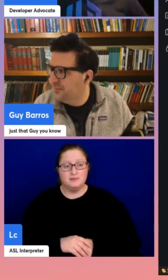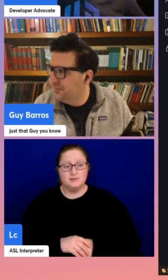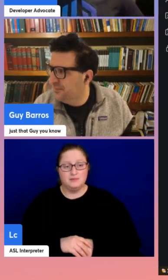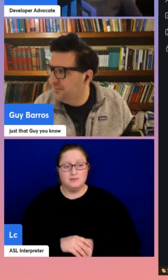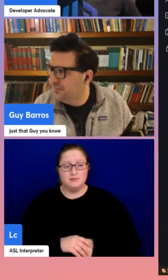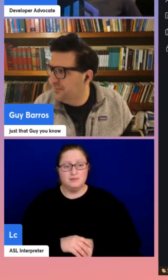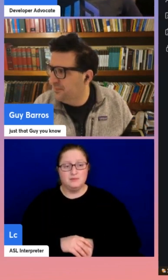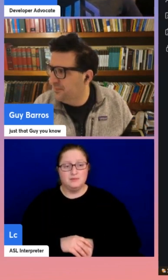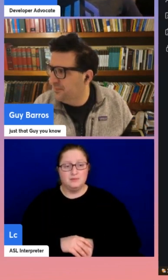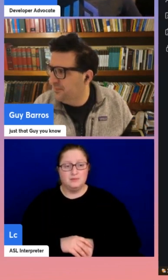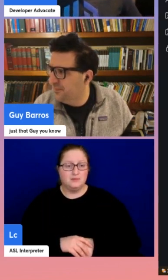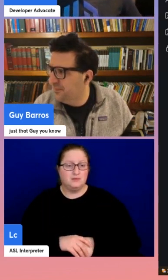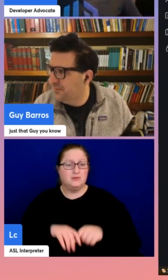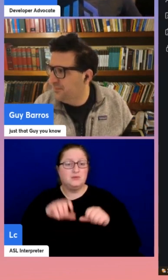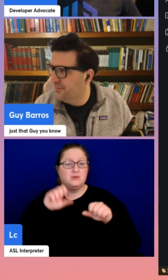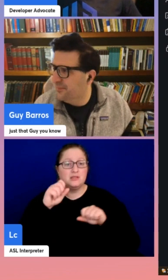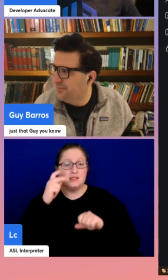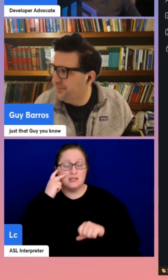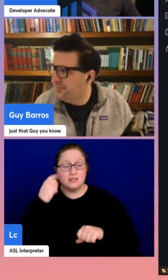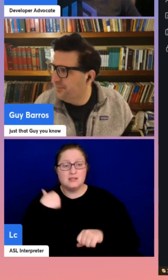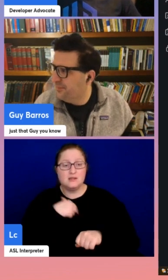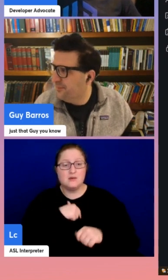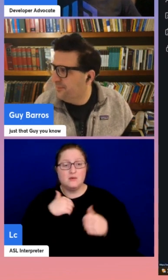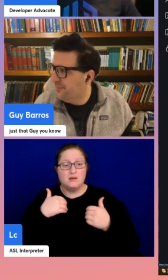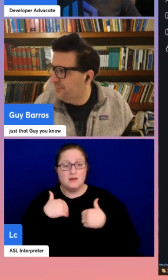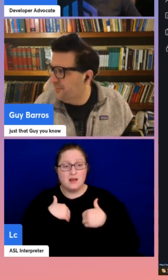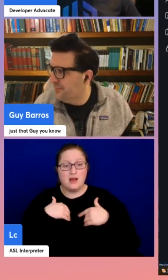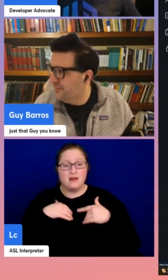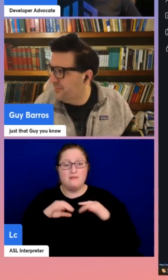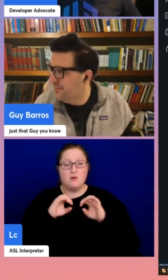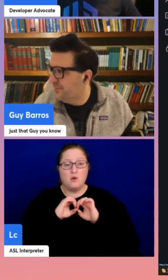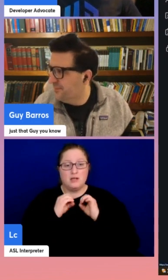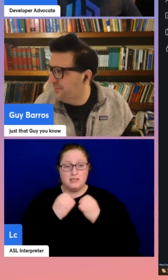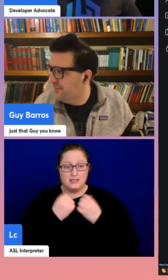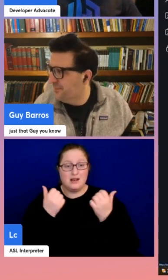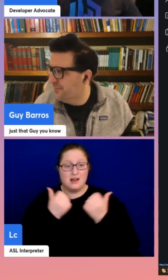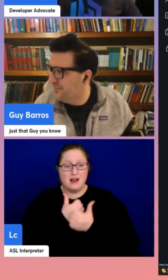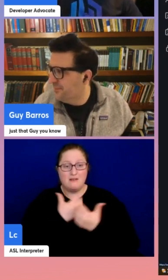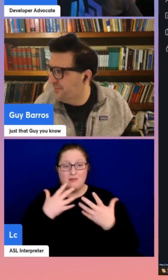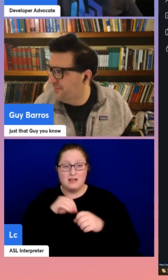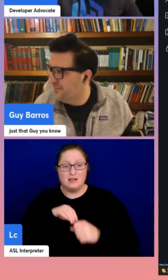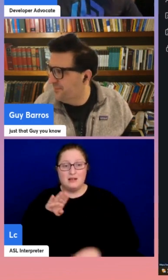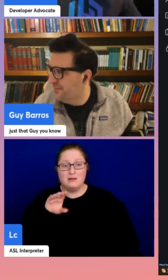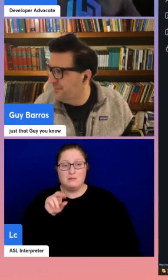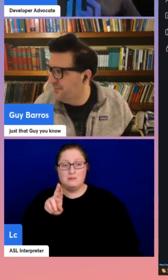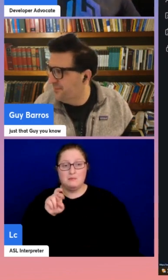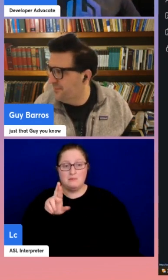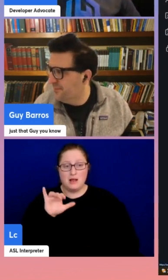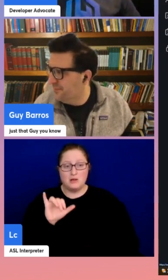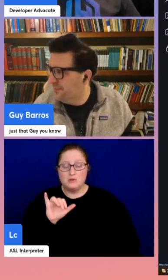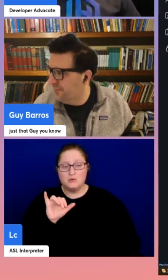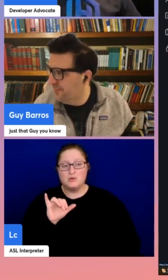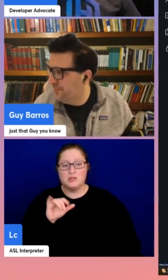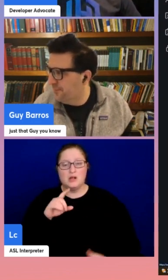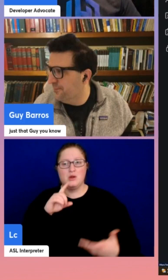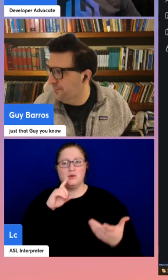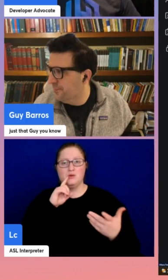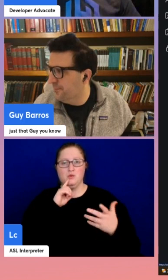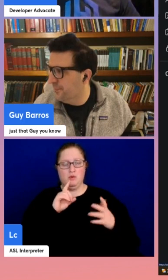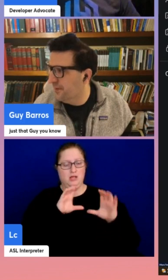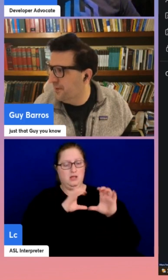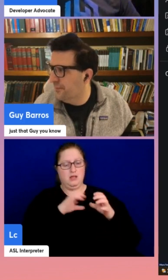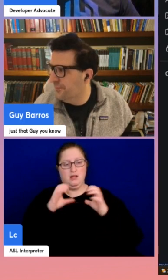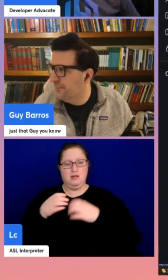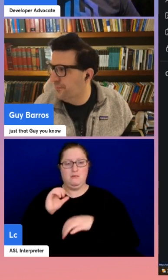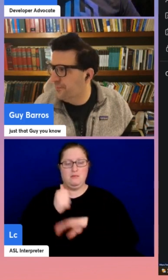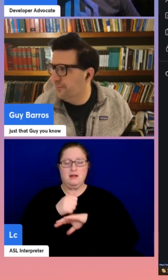And we can see here that, so we've got organizations. Now everything in Boundary, like it's scoped by organization. You